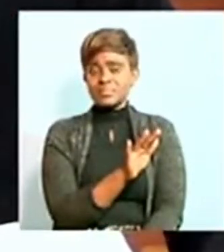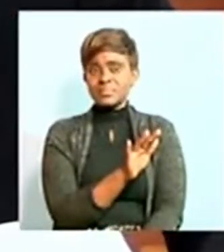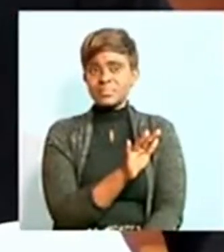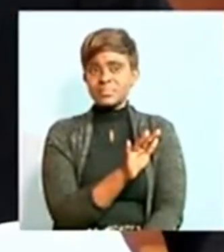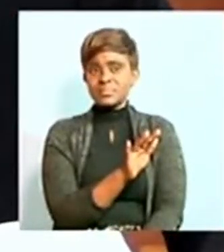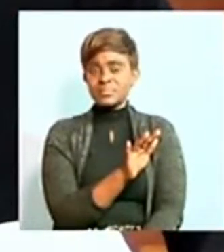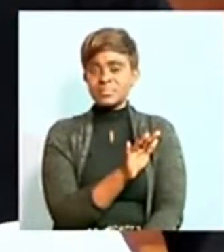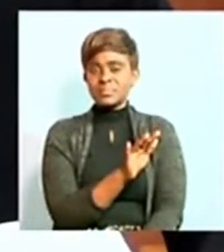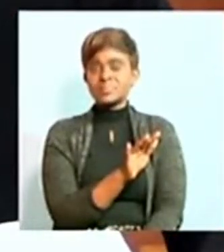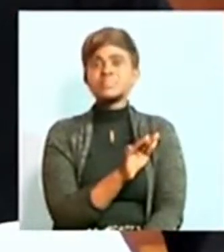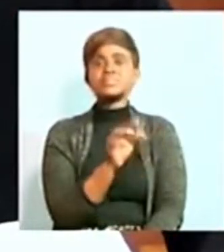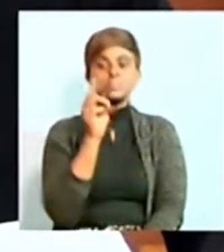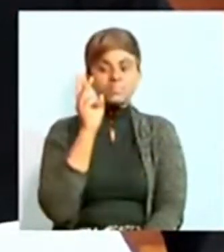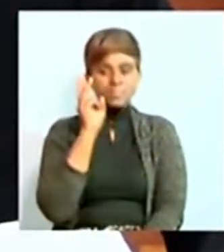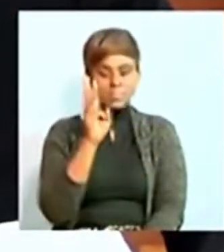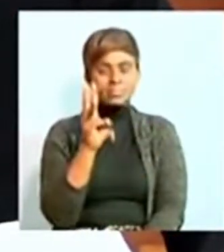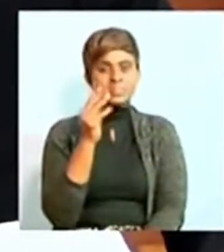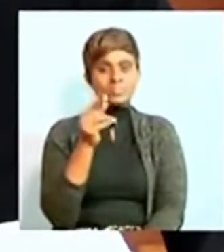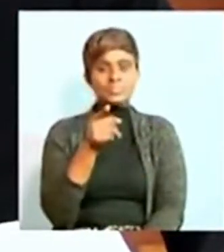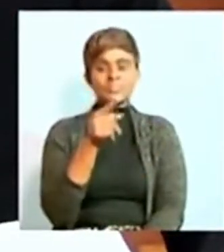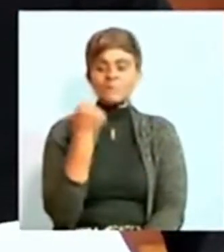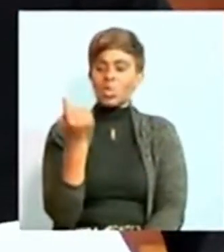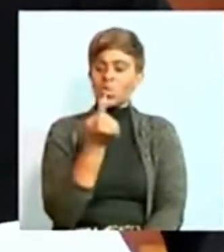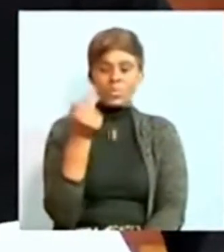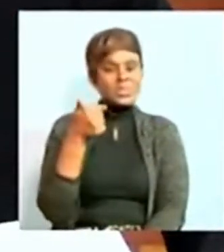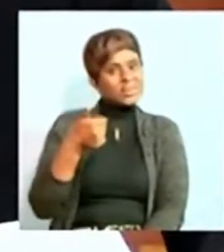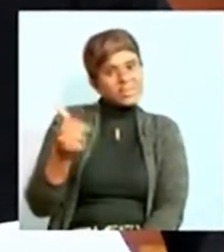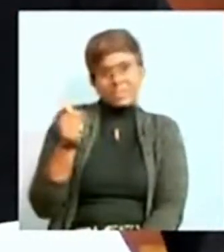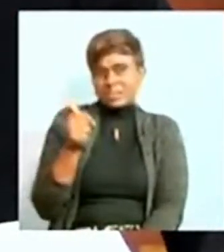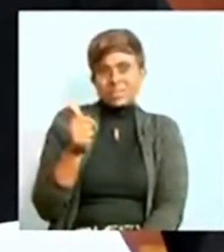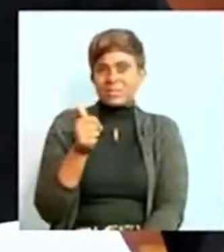So, could take it that it was deliberate.